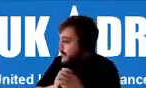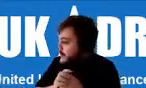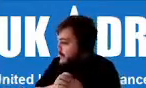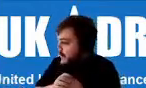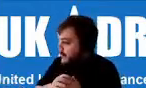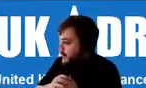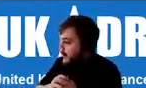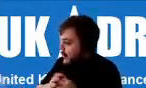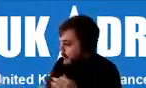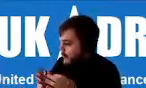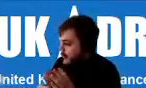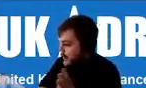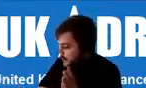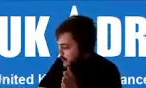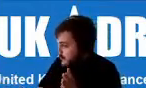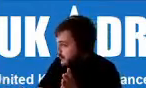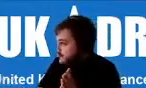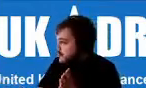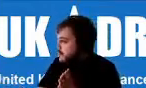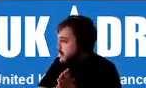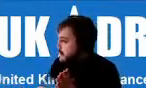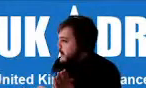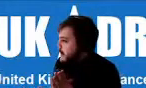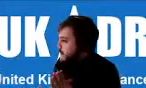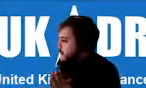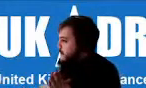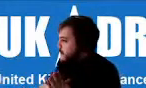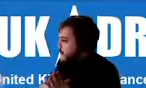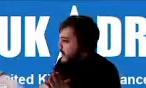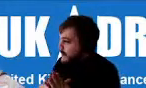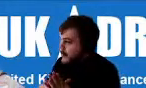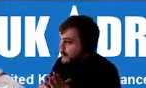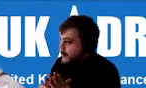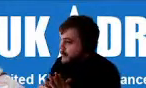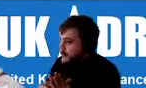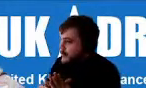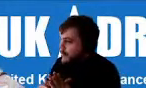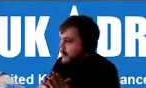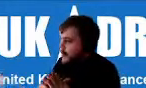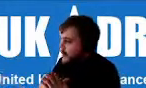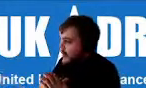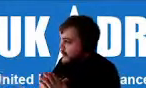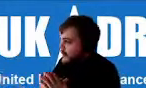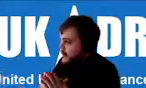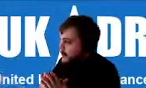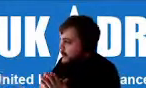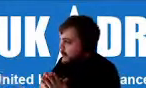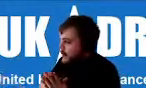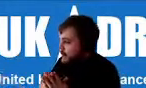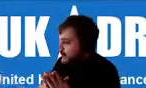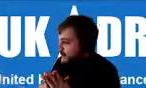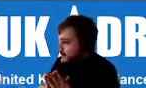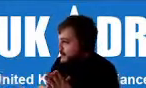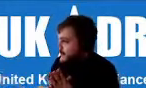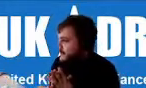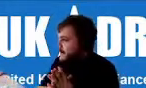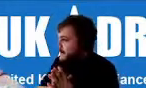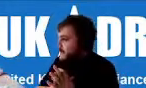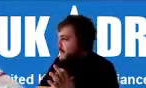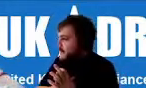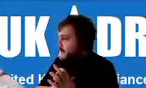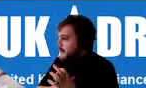Yeah, thank you, David, for answering my questions. I'm now going to hand over to Eva, who's going to do the Q&A section with our